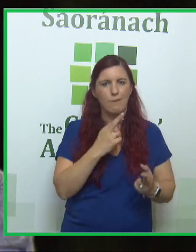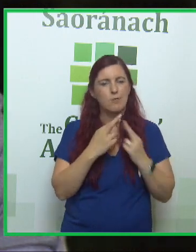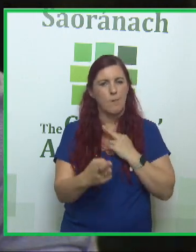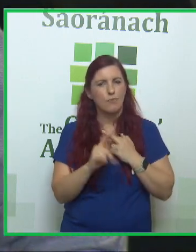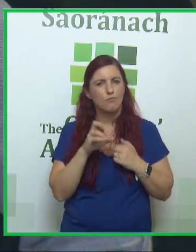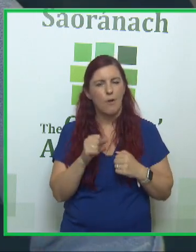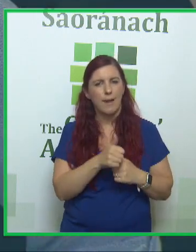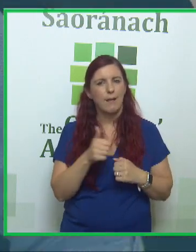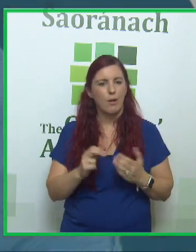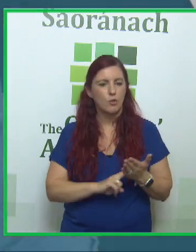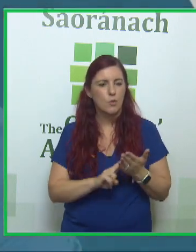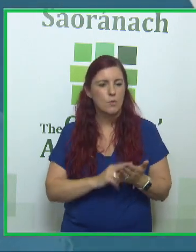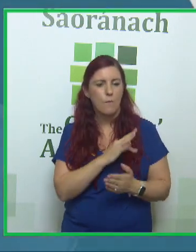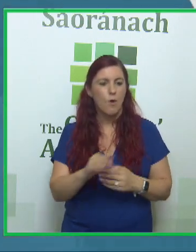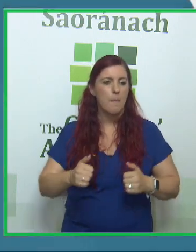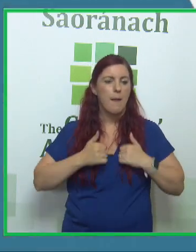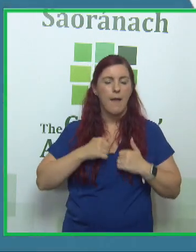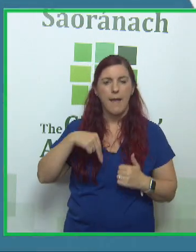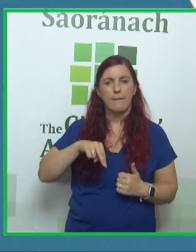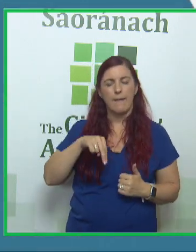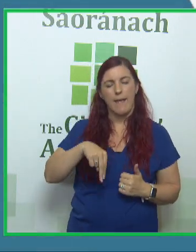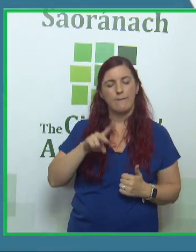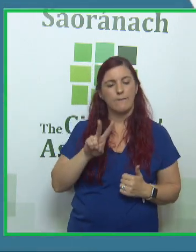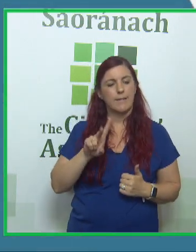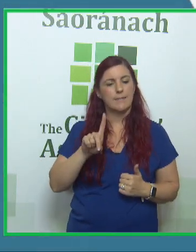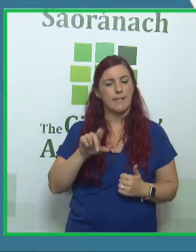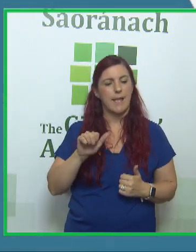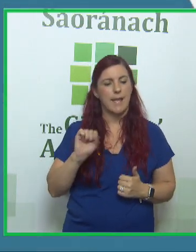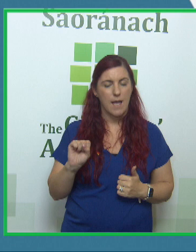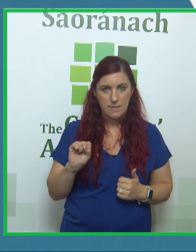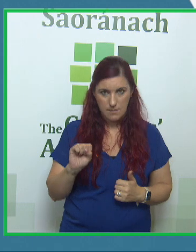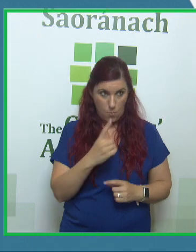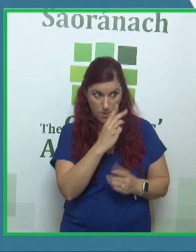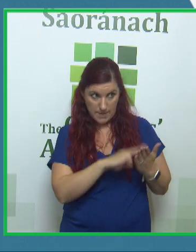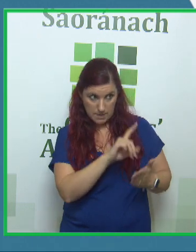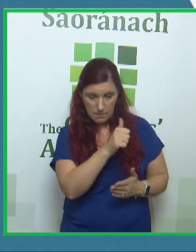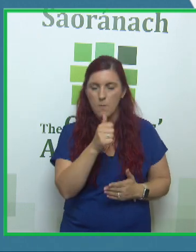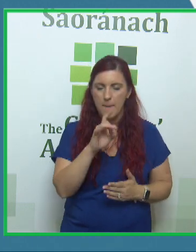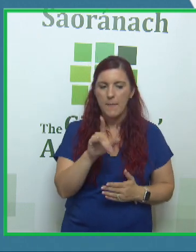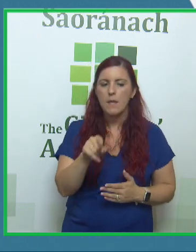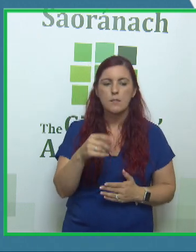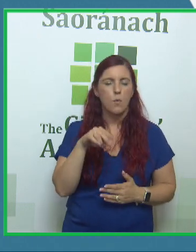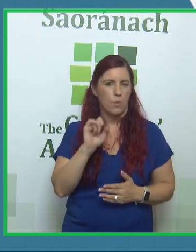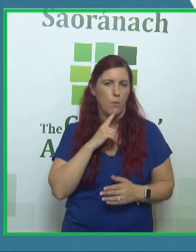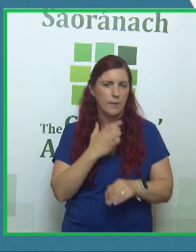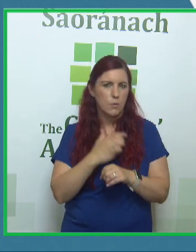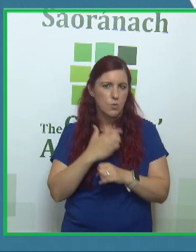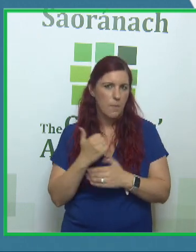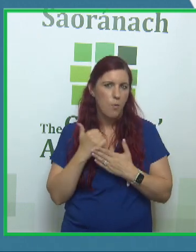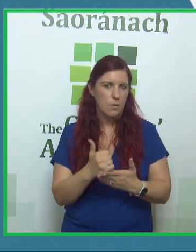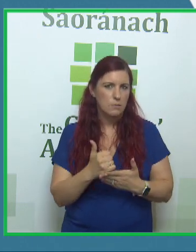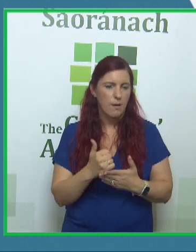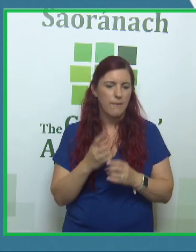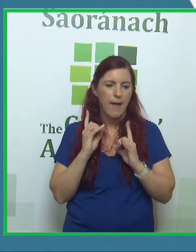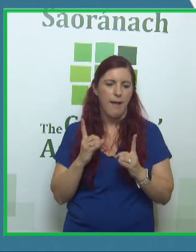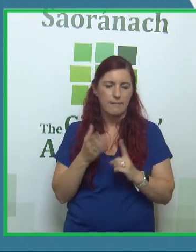So from an NVDAS perspective, what should we be doing more of? Just 1 minute, please. NVDAS supports the continued development and implementation of a